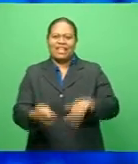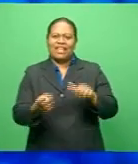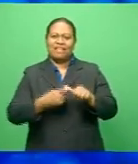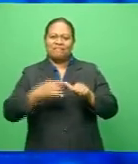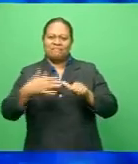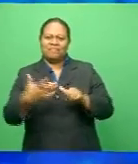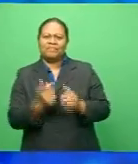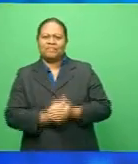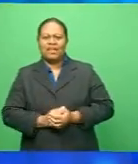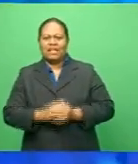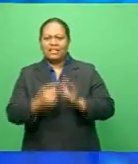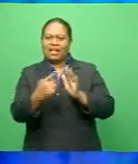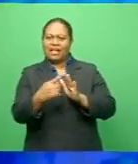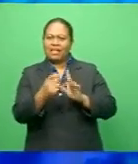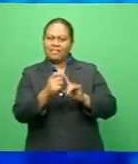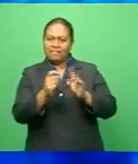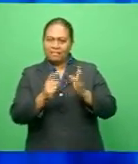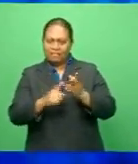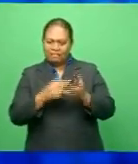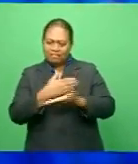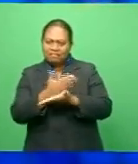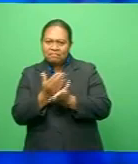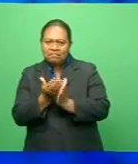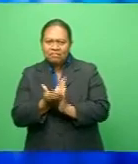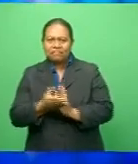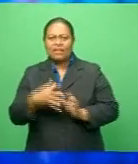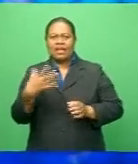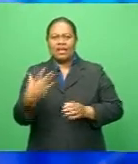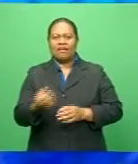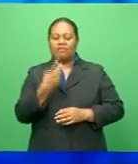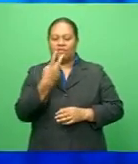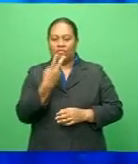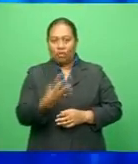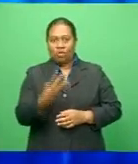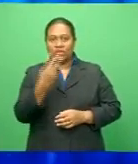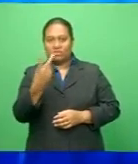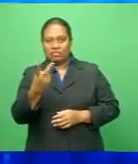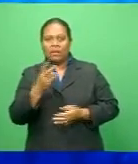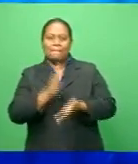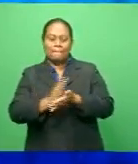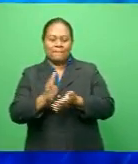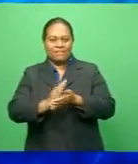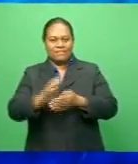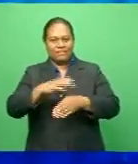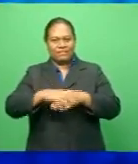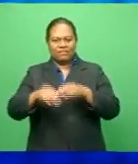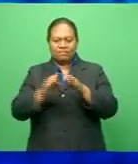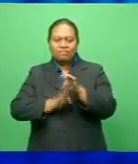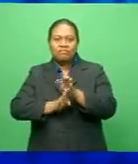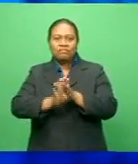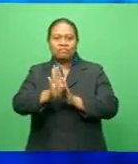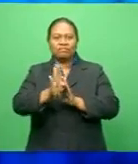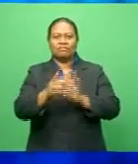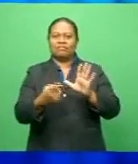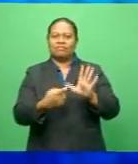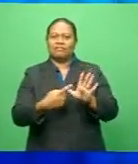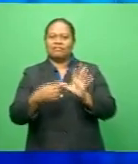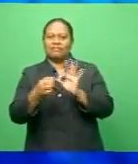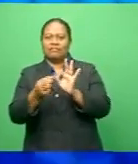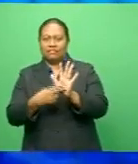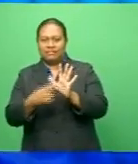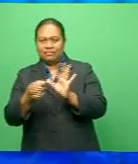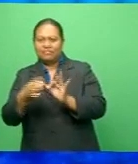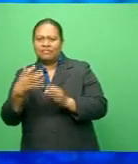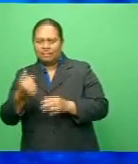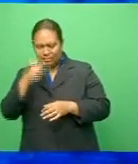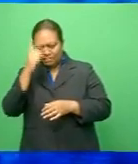Airbnb hikes its IPO shares, valuing itself at up to $42 billion. The increased range means Airbnb could raise as